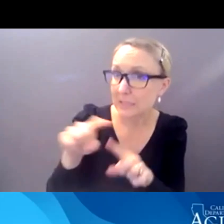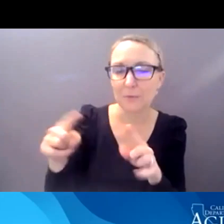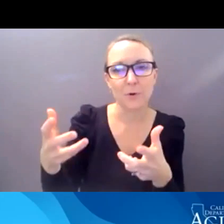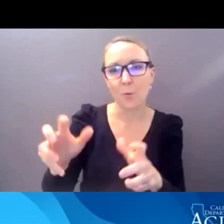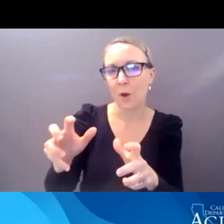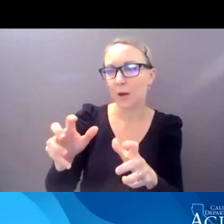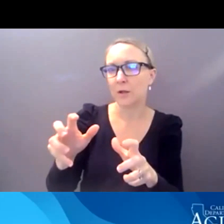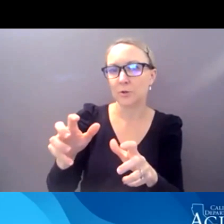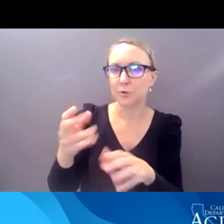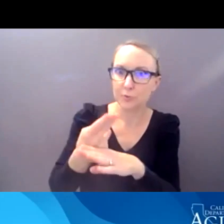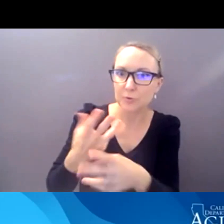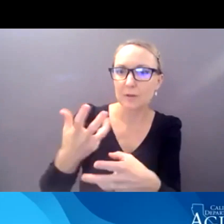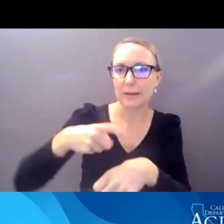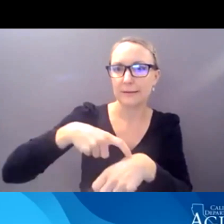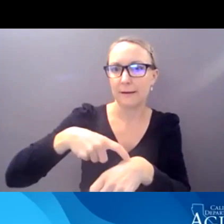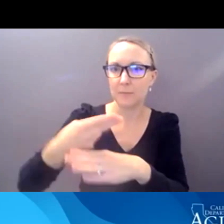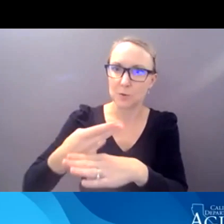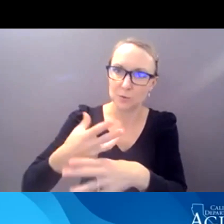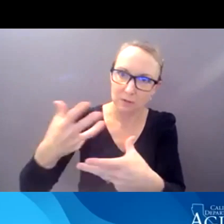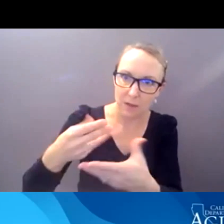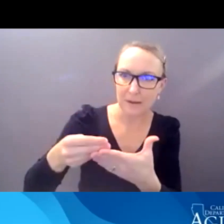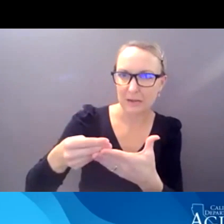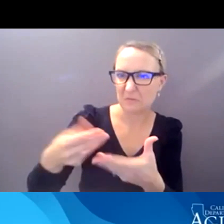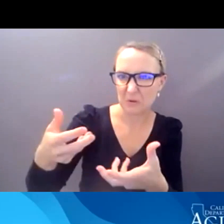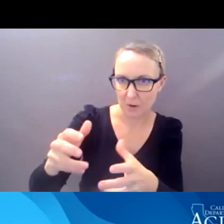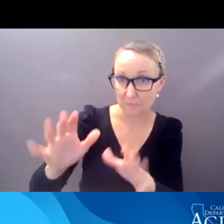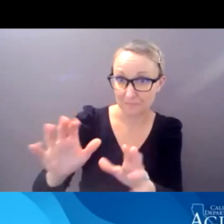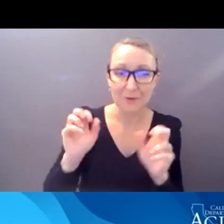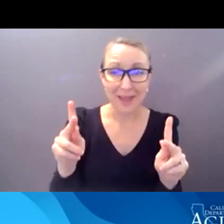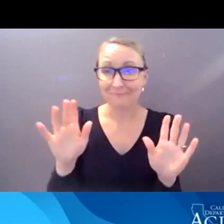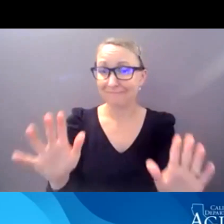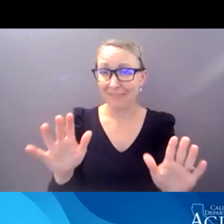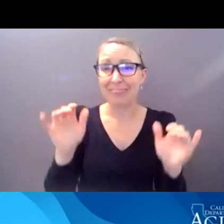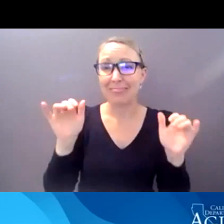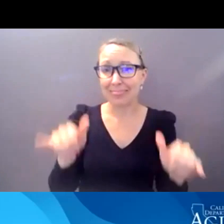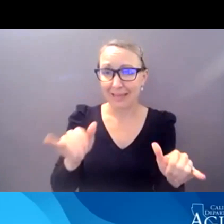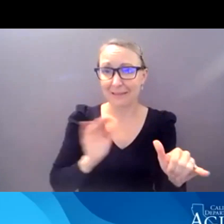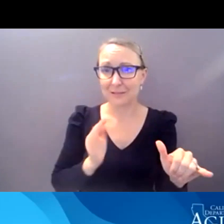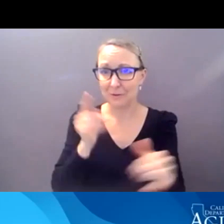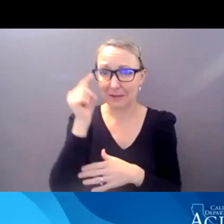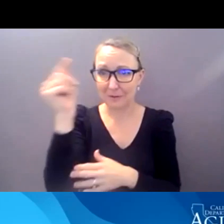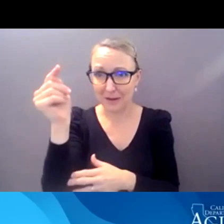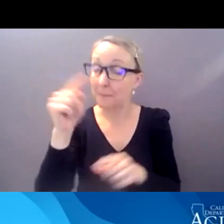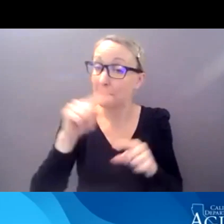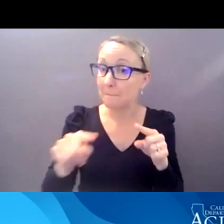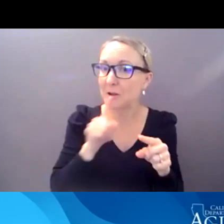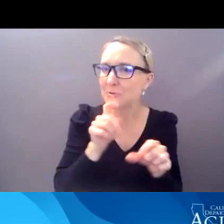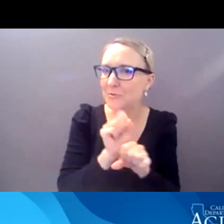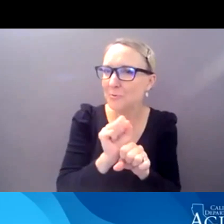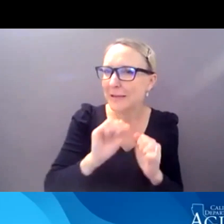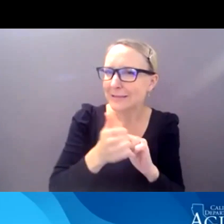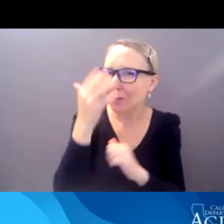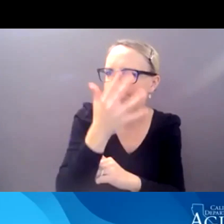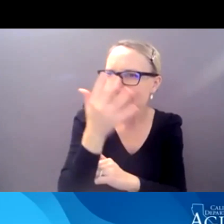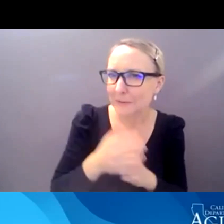money. Okay, so that's a lot of theory, but let's hear what happens when it hits the ground in reality. Let's